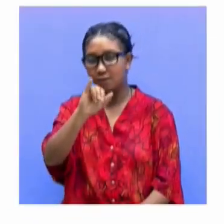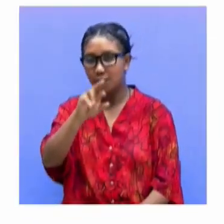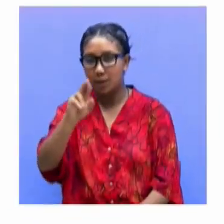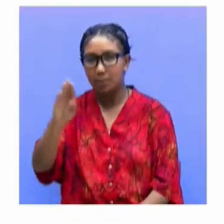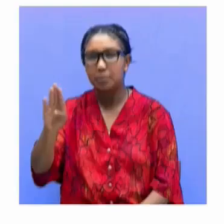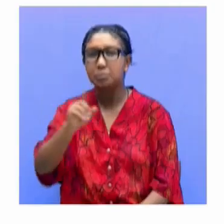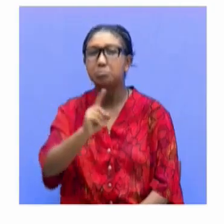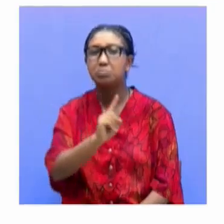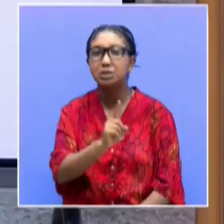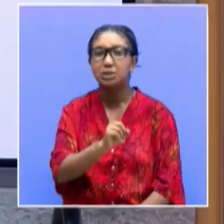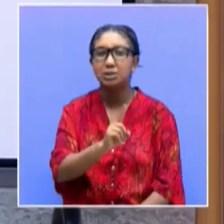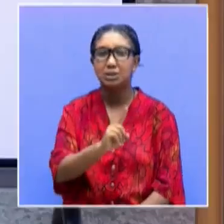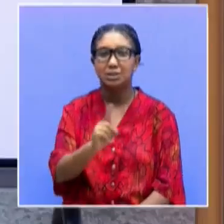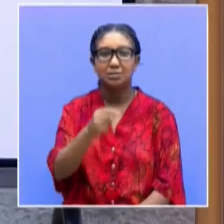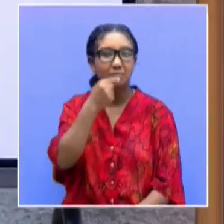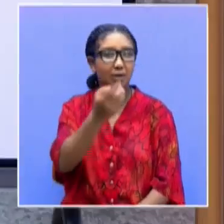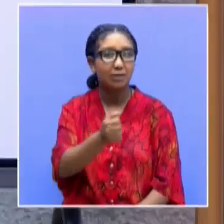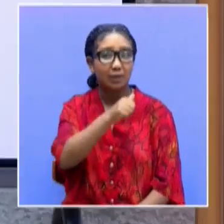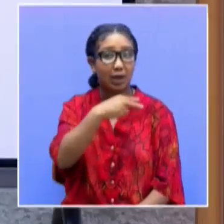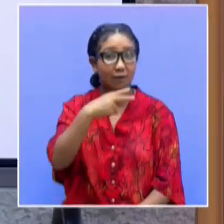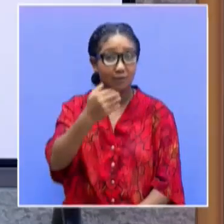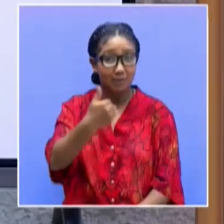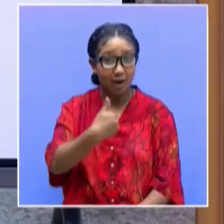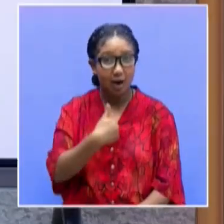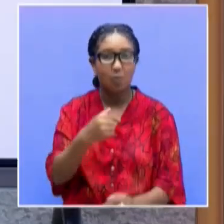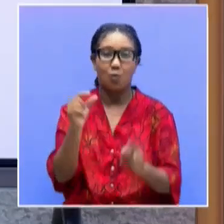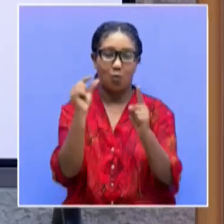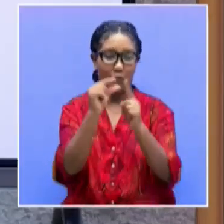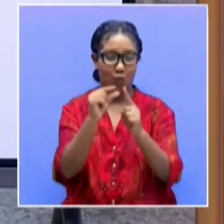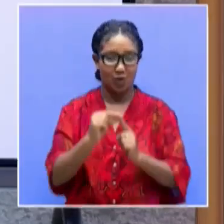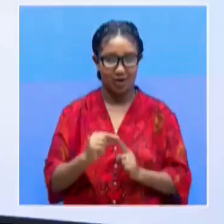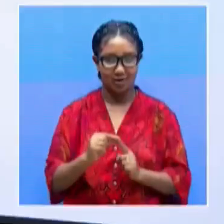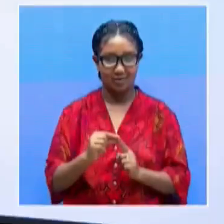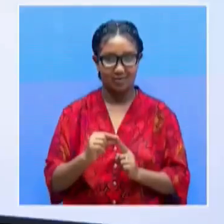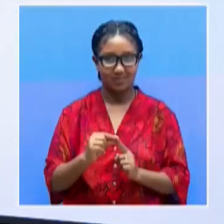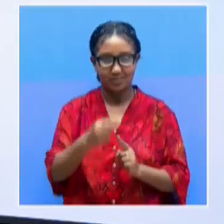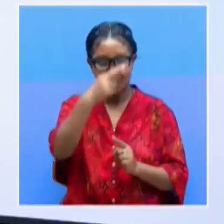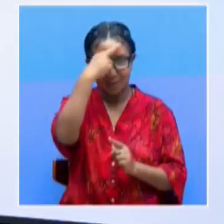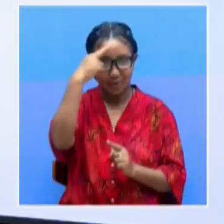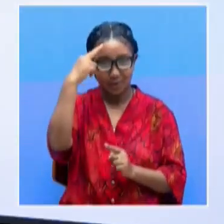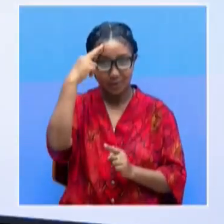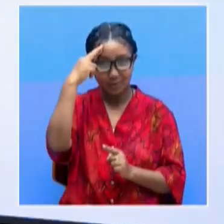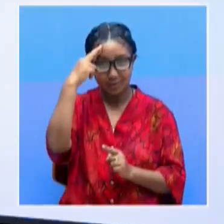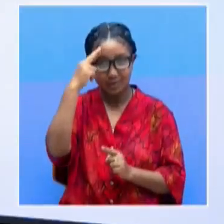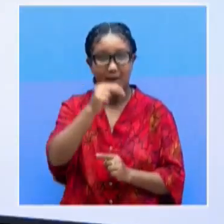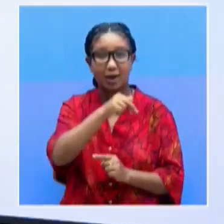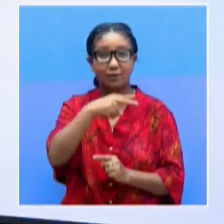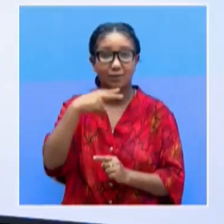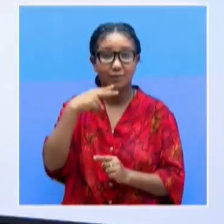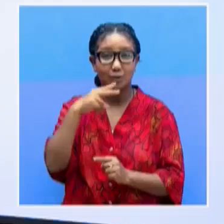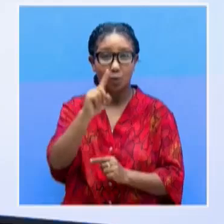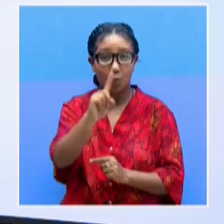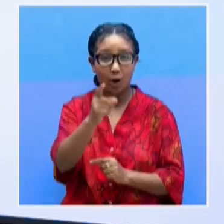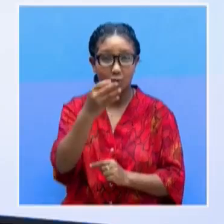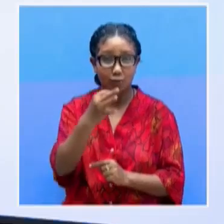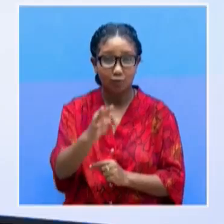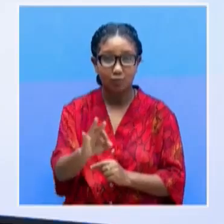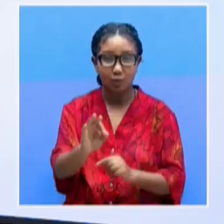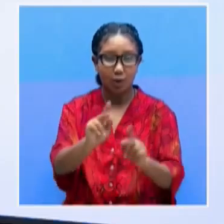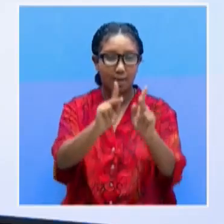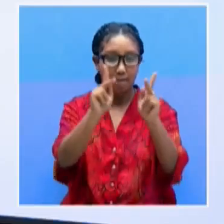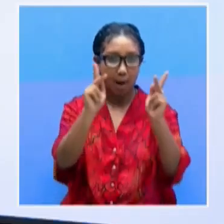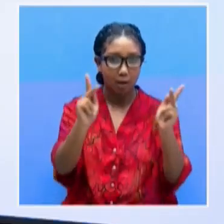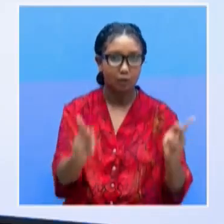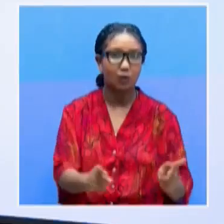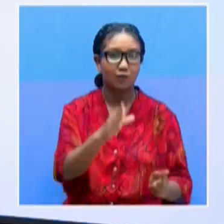What are adverbs, do we say? Adverbs are words, yeah? Because an adverb is one of the parts of